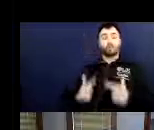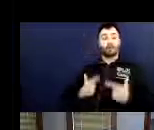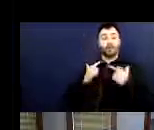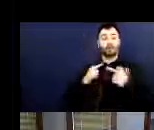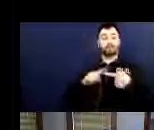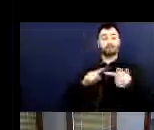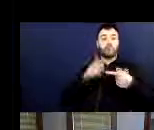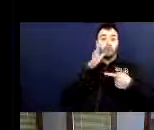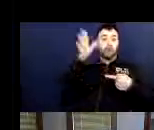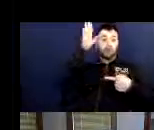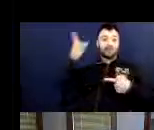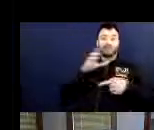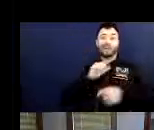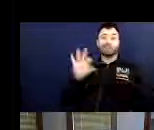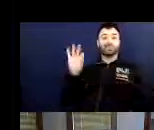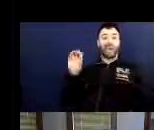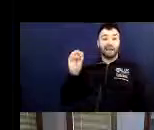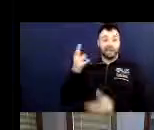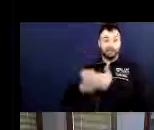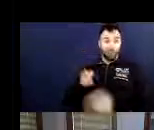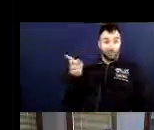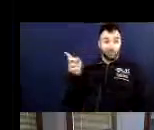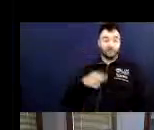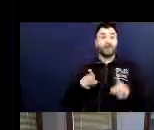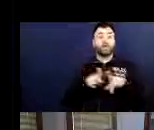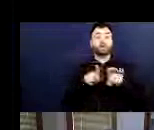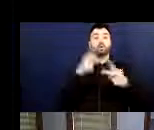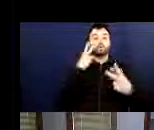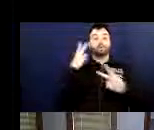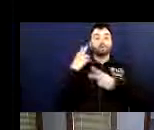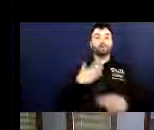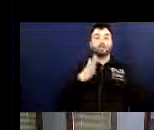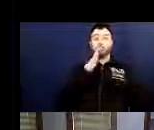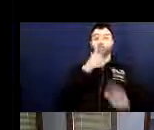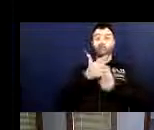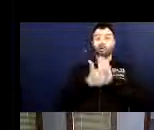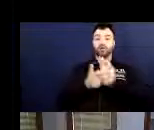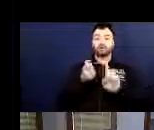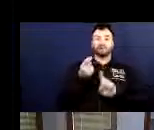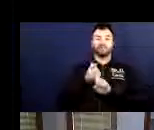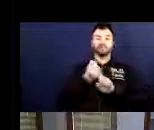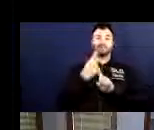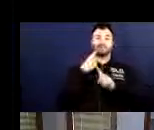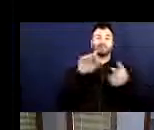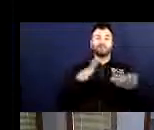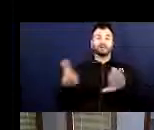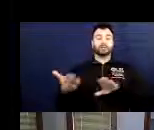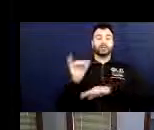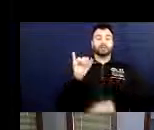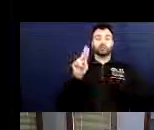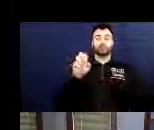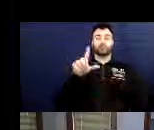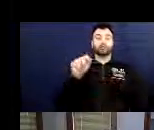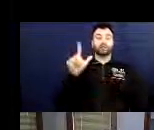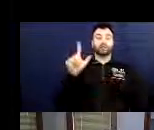both in their mid-90s, and also in memory of my mother-in-law, who passed away last June at the age of 97.